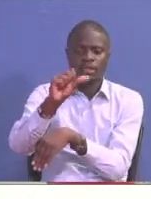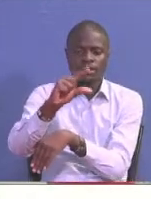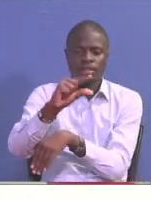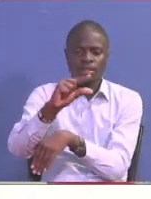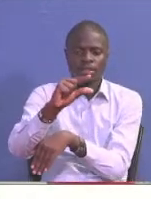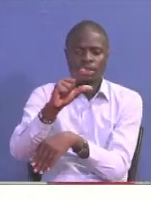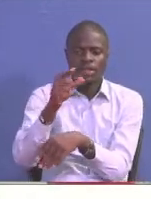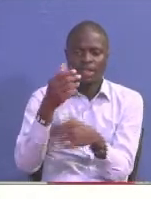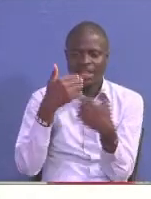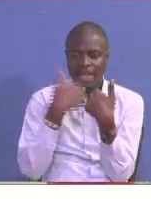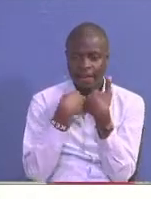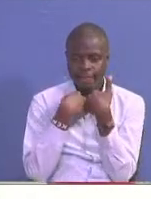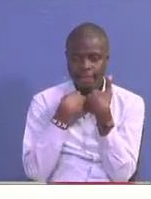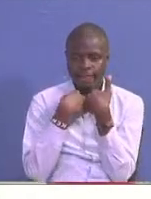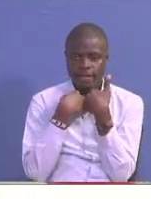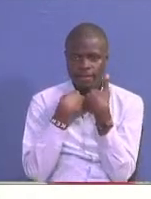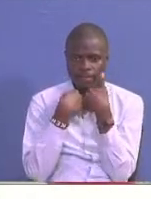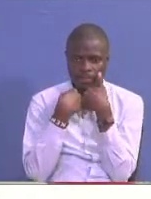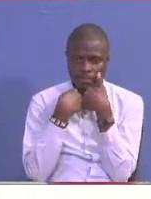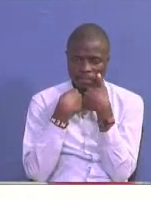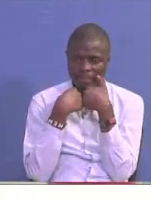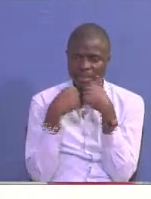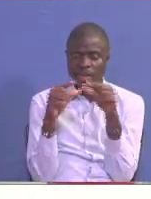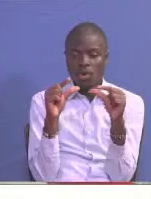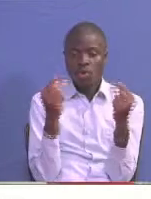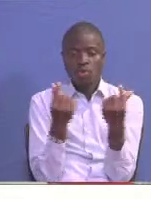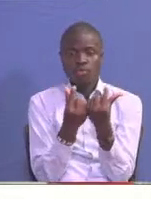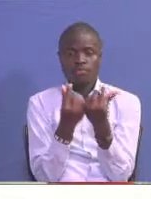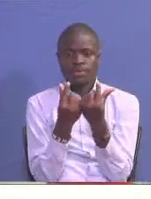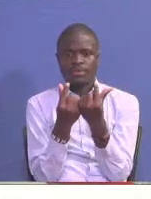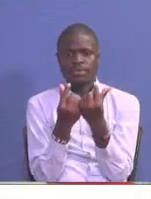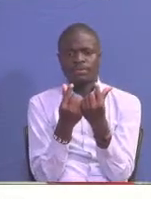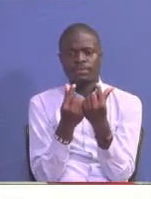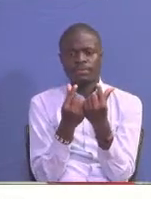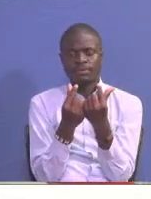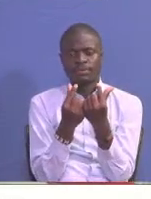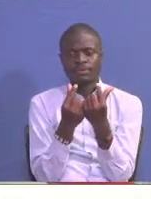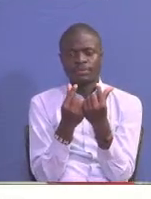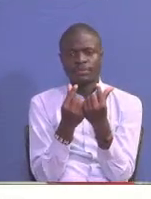I think they have grouped